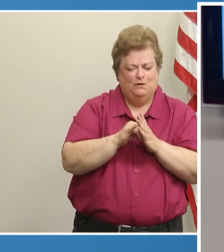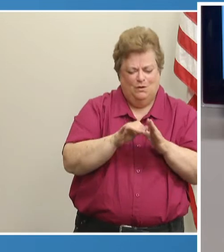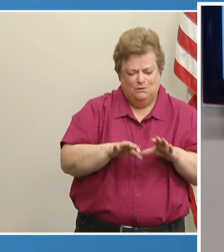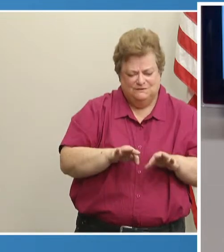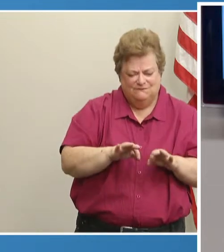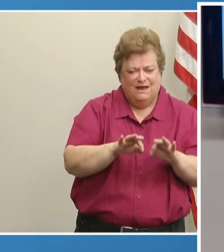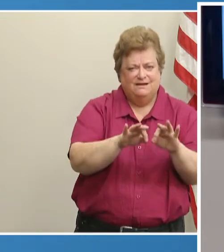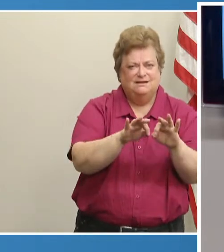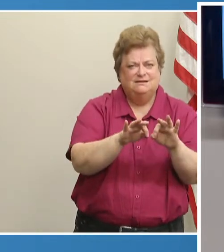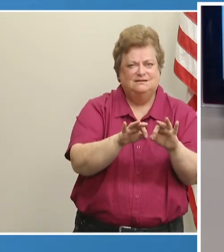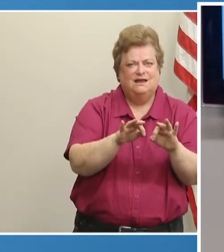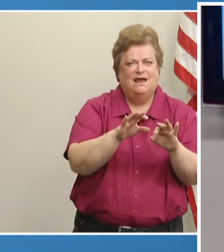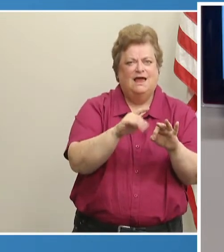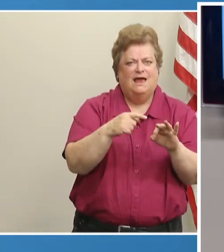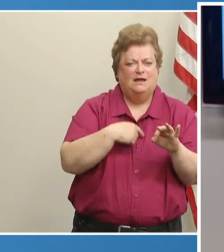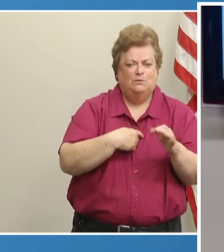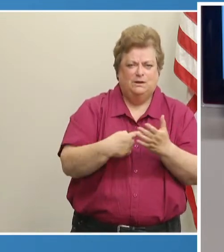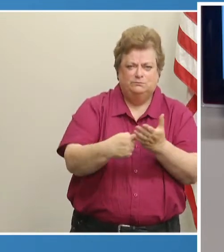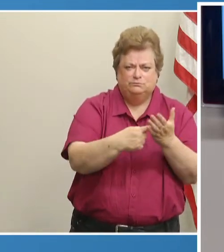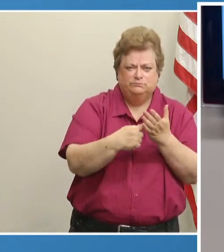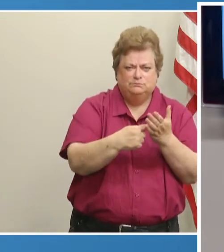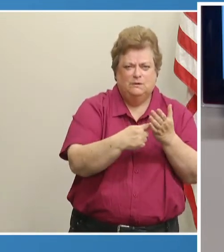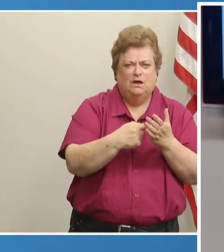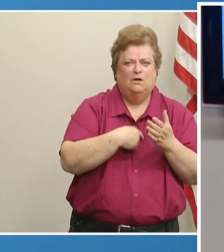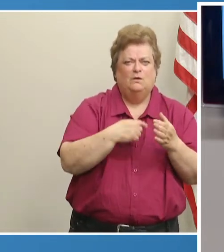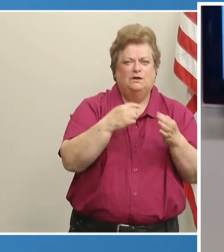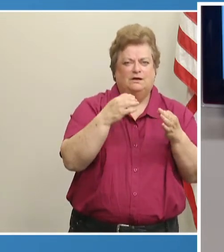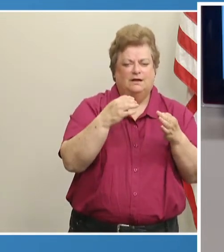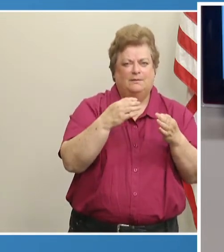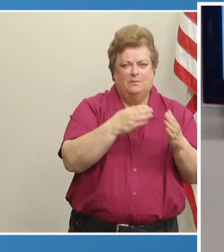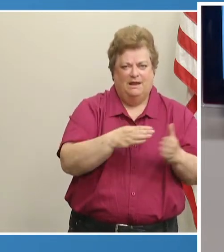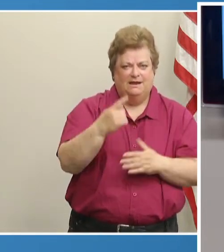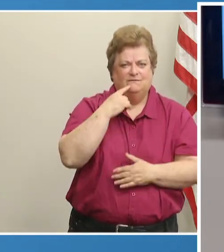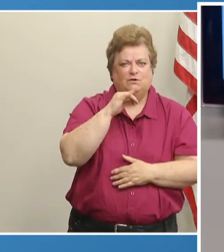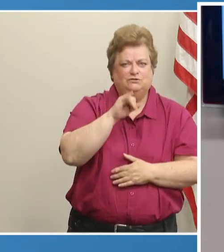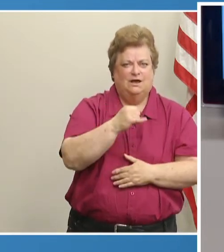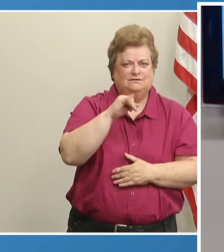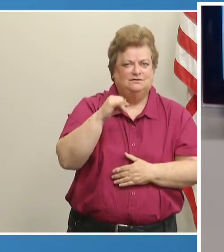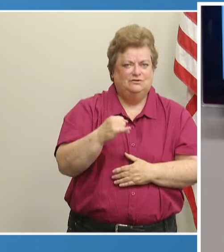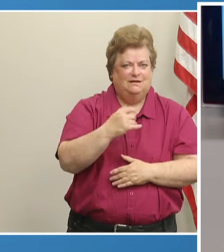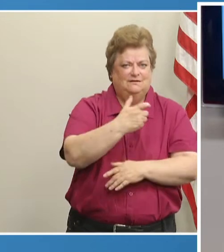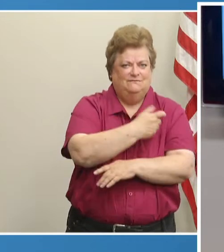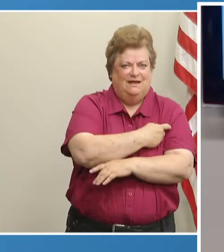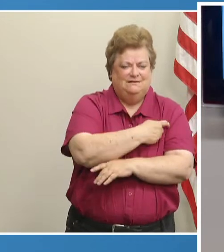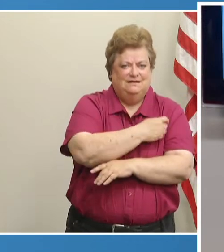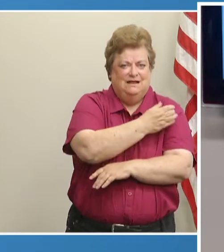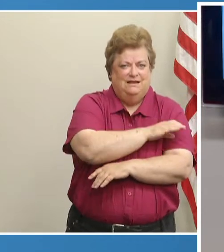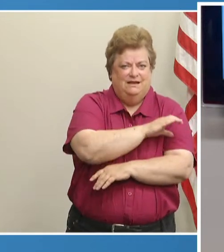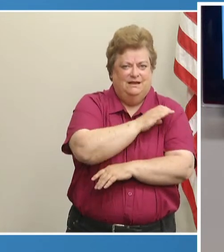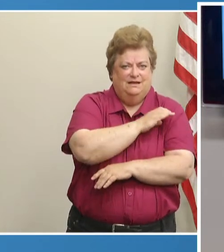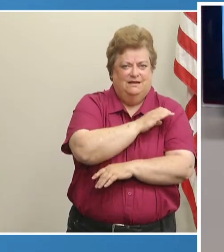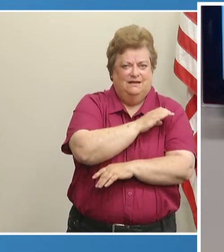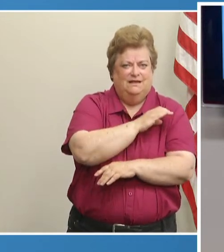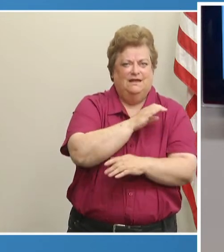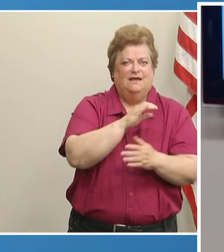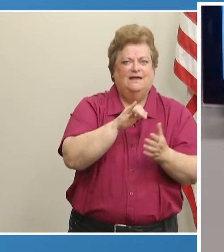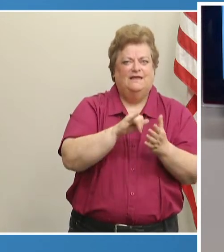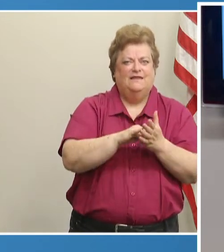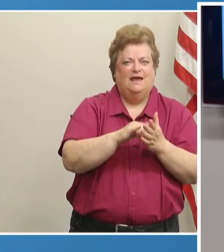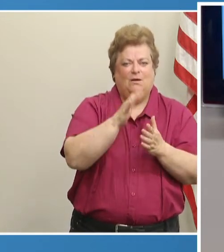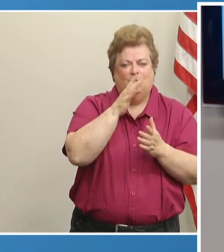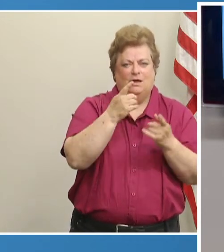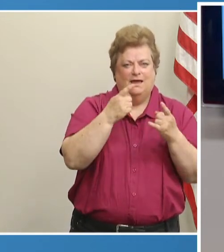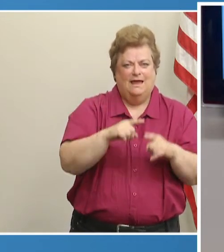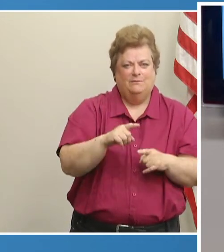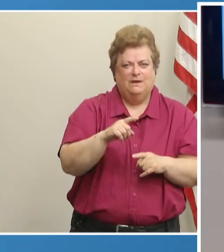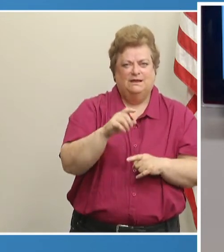and consulted with the state, and we are planning for a Johnson & Johnson vaccine clinic and to be held